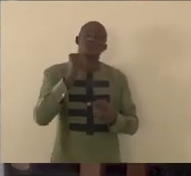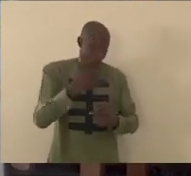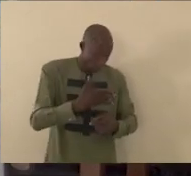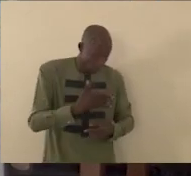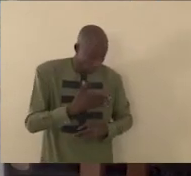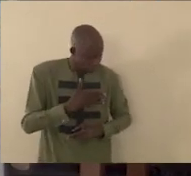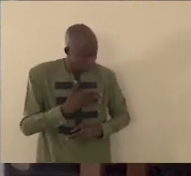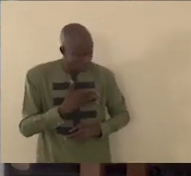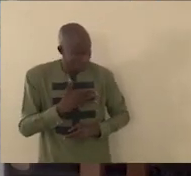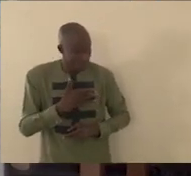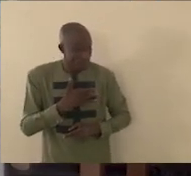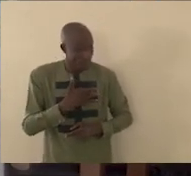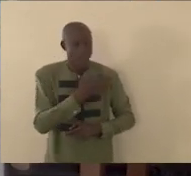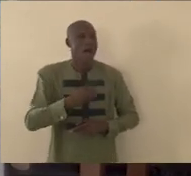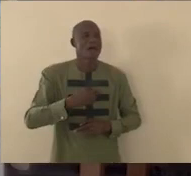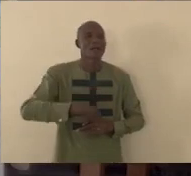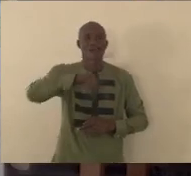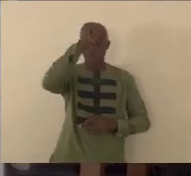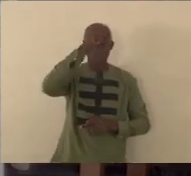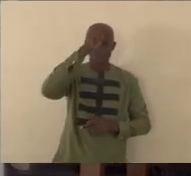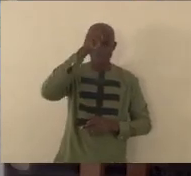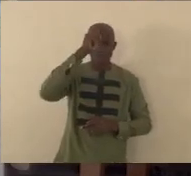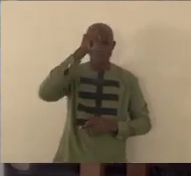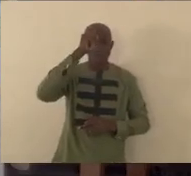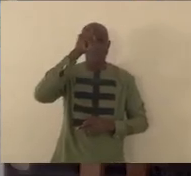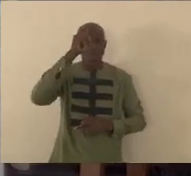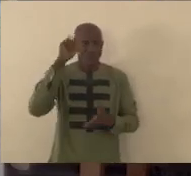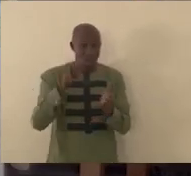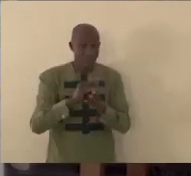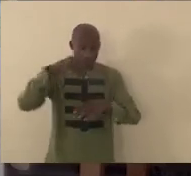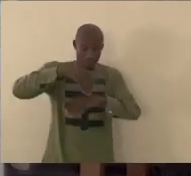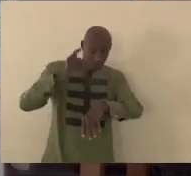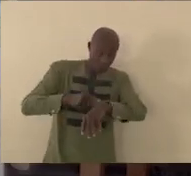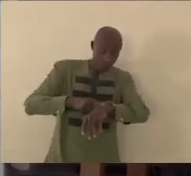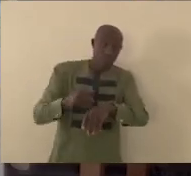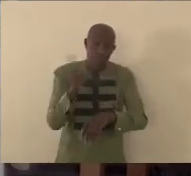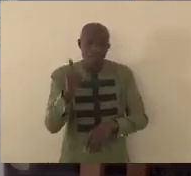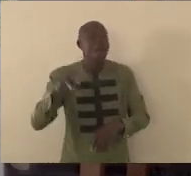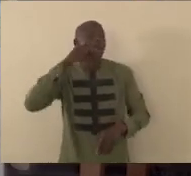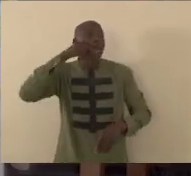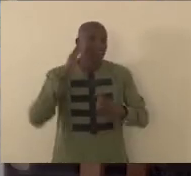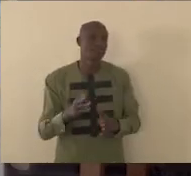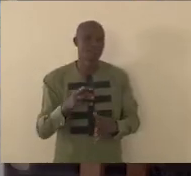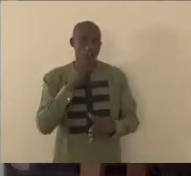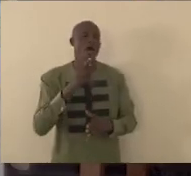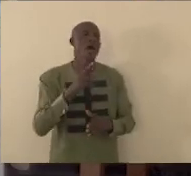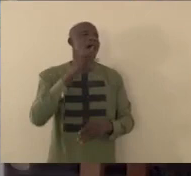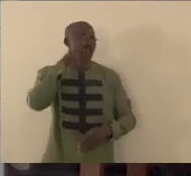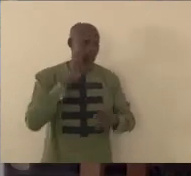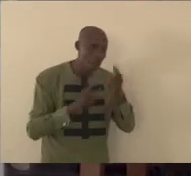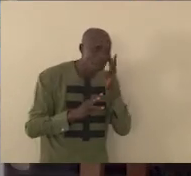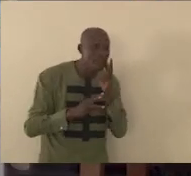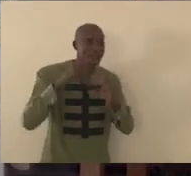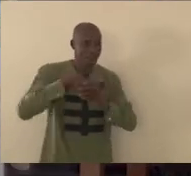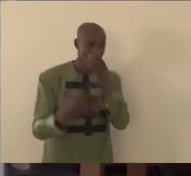insensitive. I consider it ridiculous. I consider it bizarre that at a time when Nigerians are groaning in dehumanizing poverty